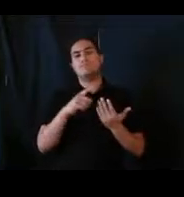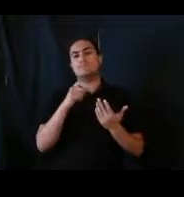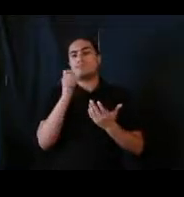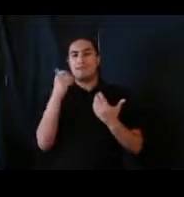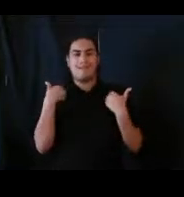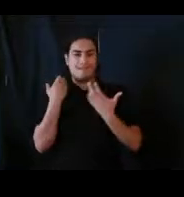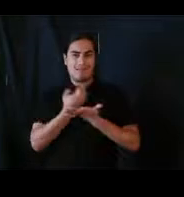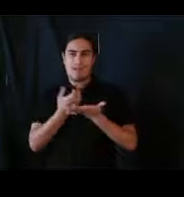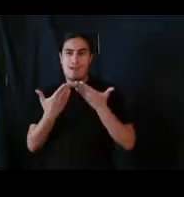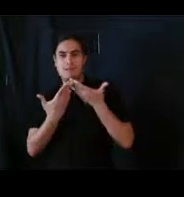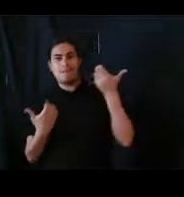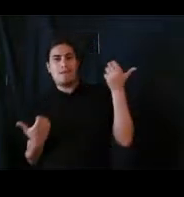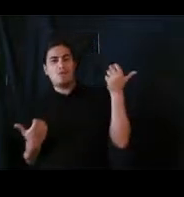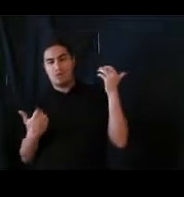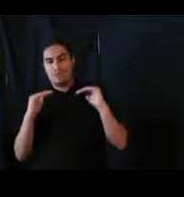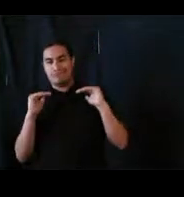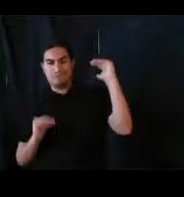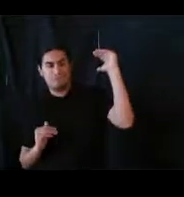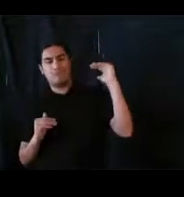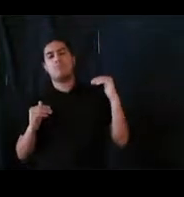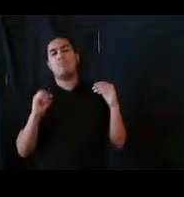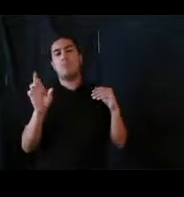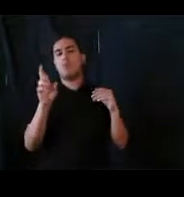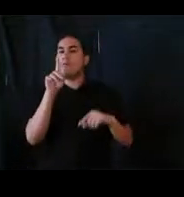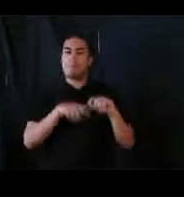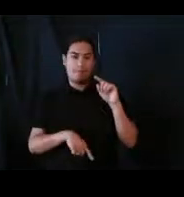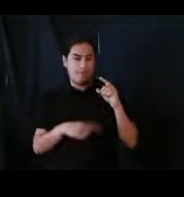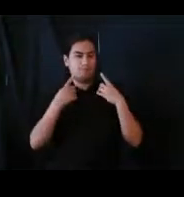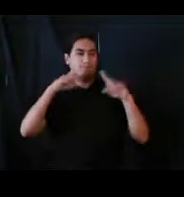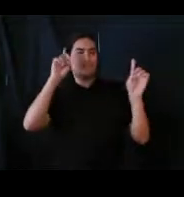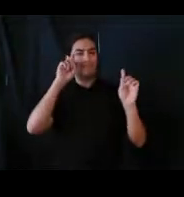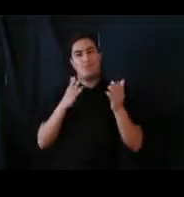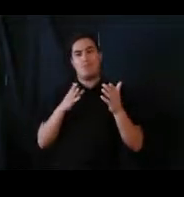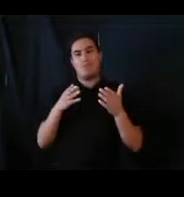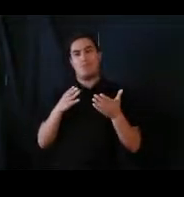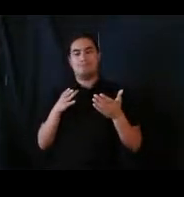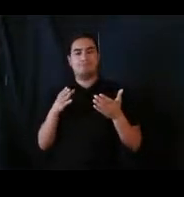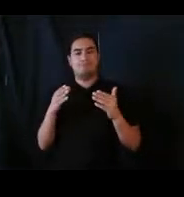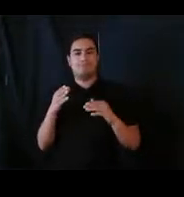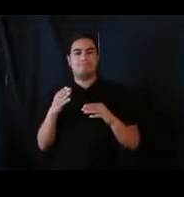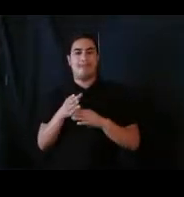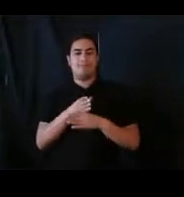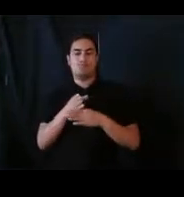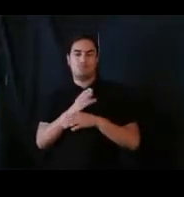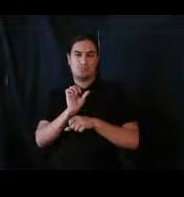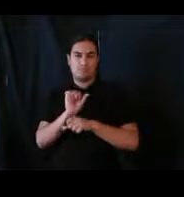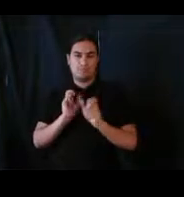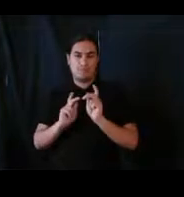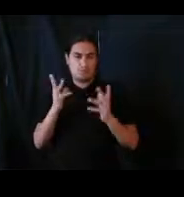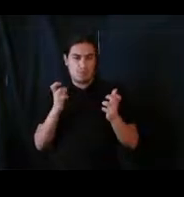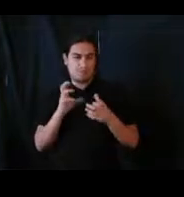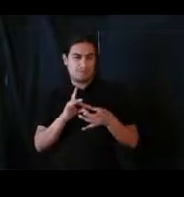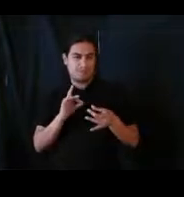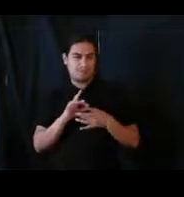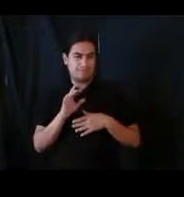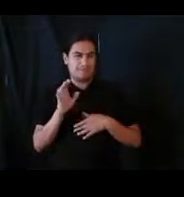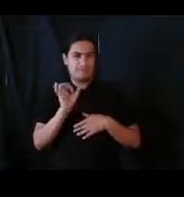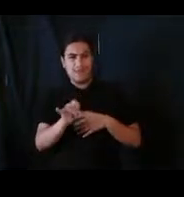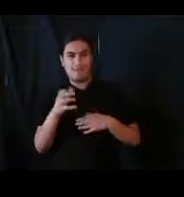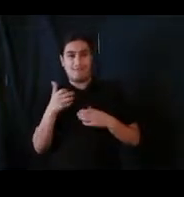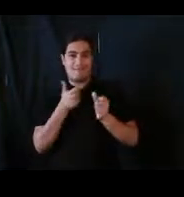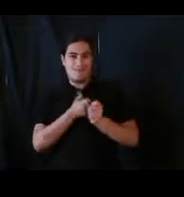barrier or something that's not achievable for average working folks so i just want to raise those couple issues and follow your